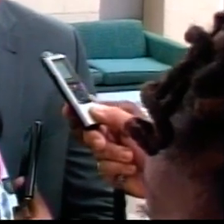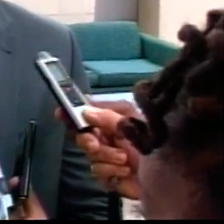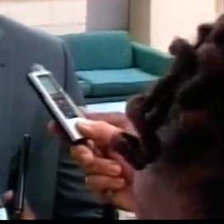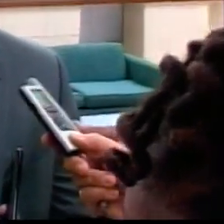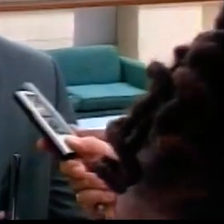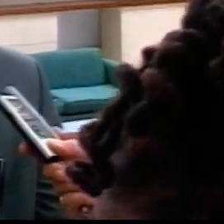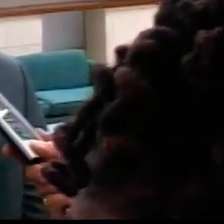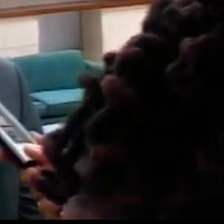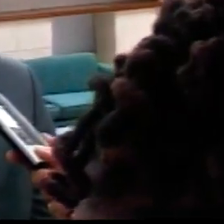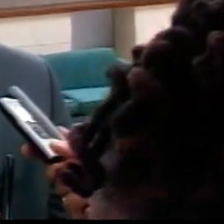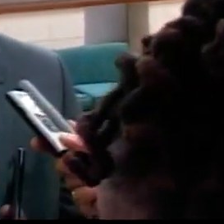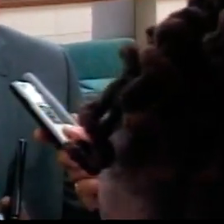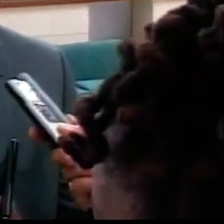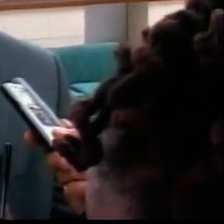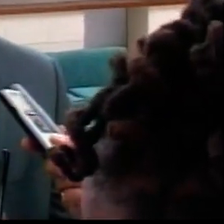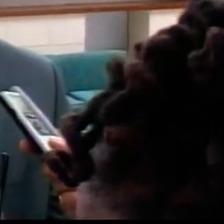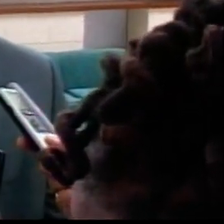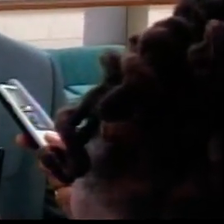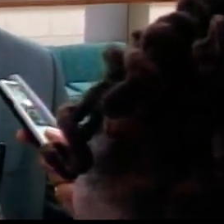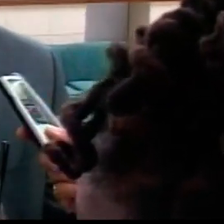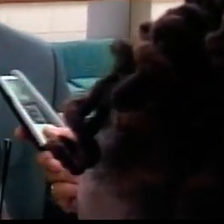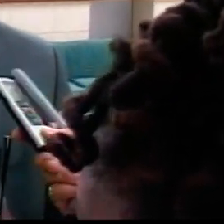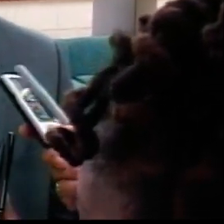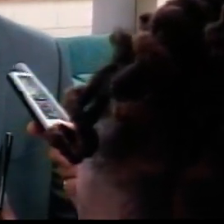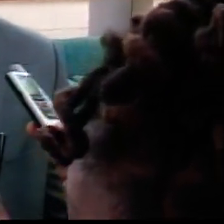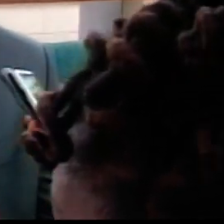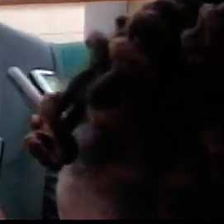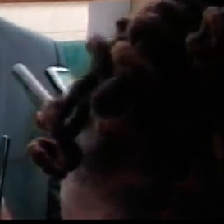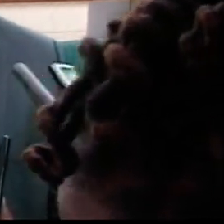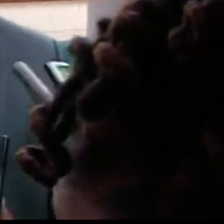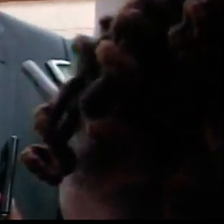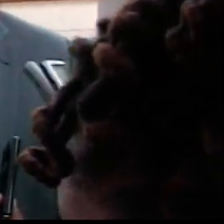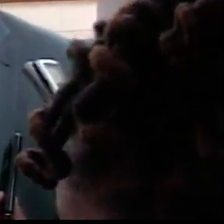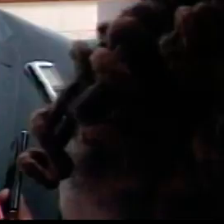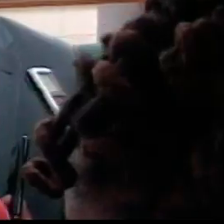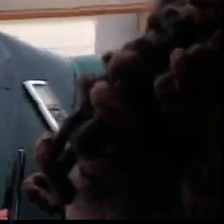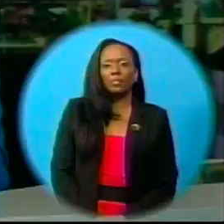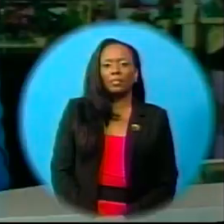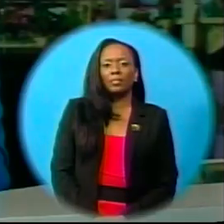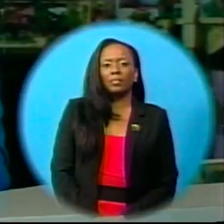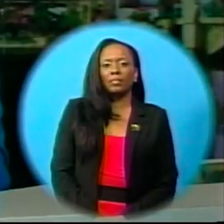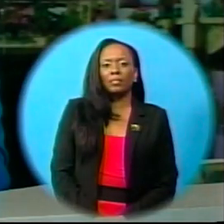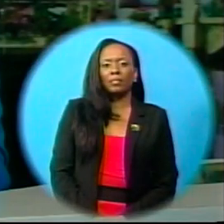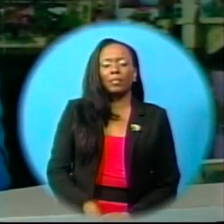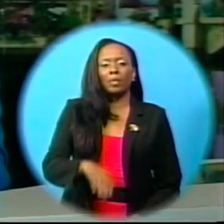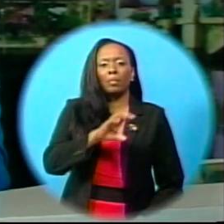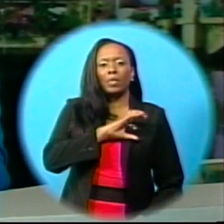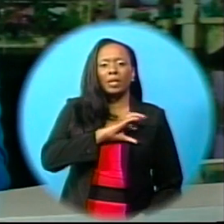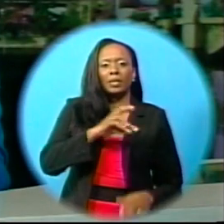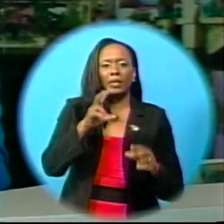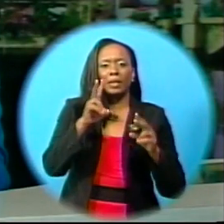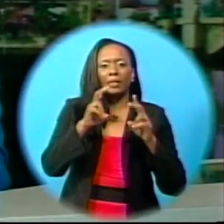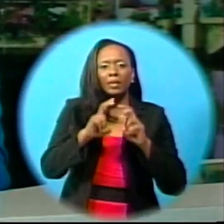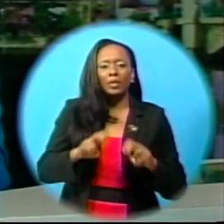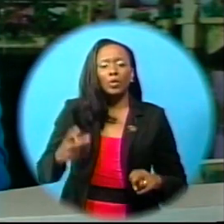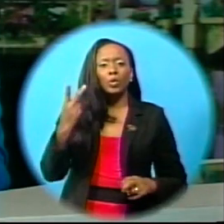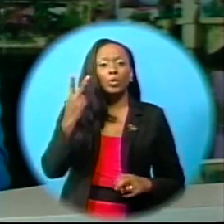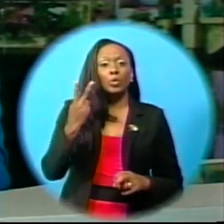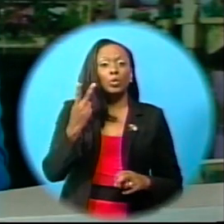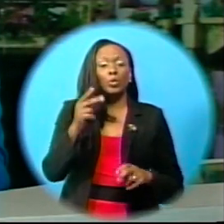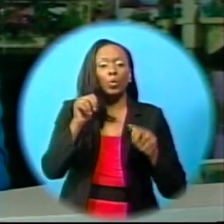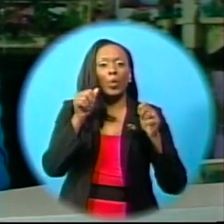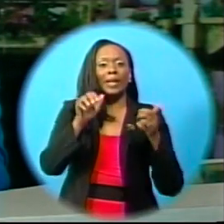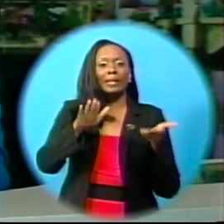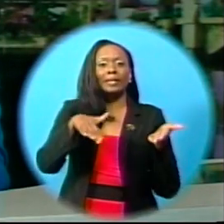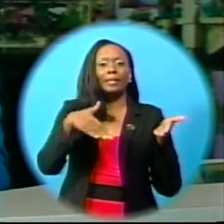that that is the case, like all others, if government owes you, government has to pay. Lawmen are probing 2 sudden deaths in the